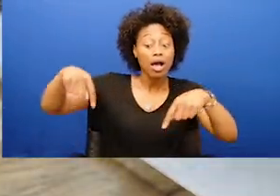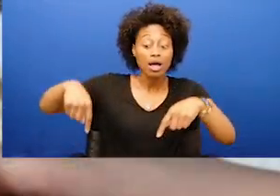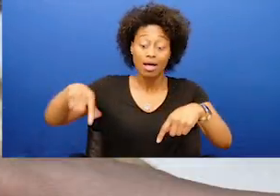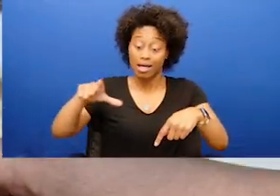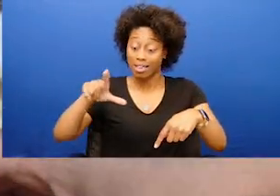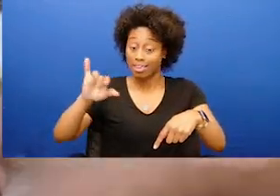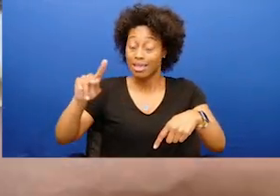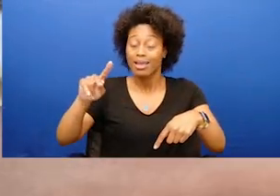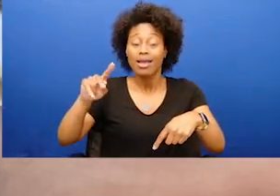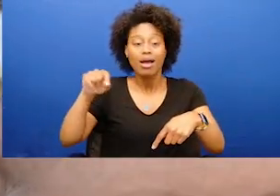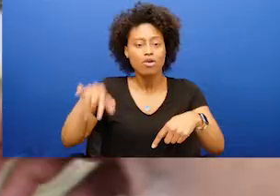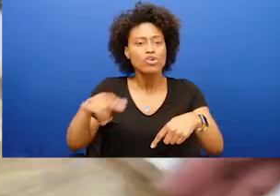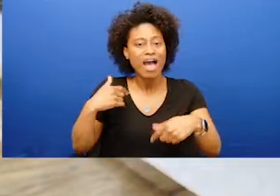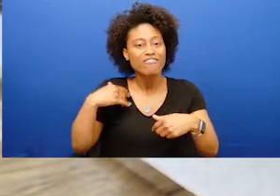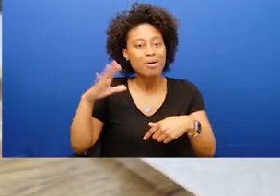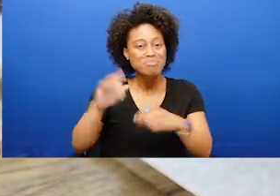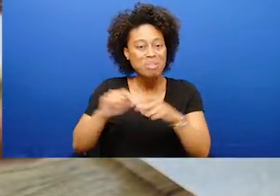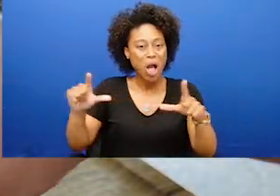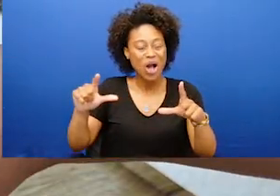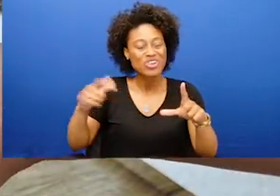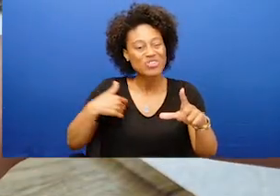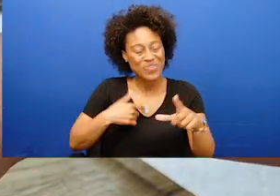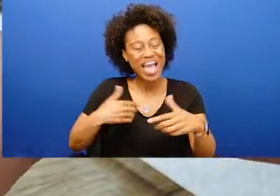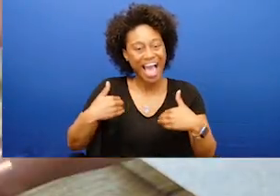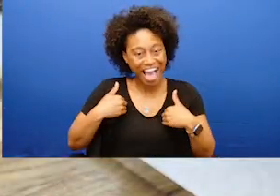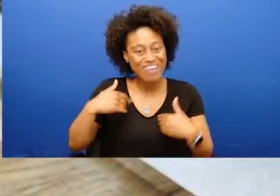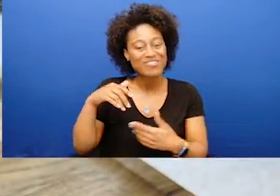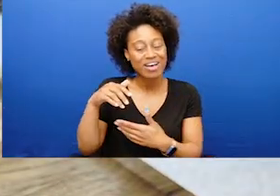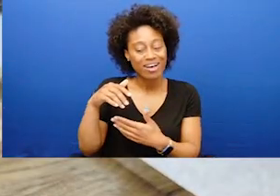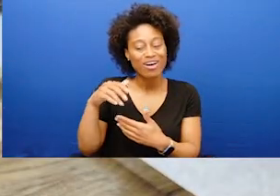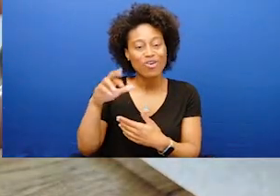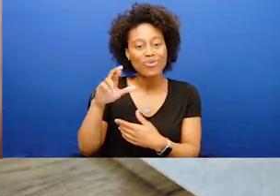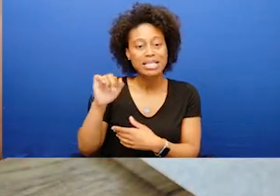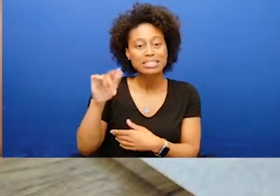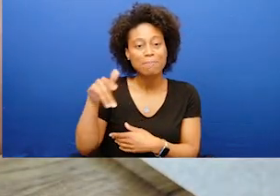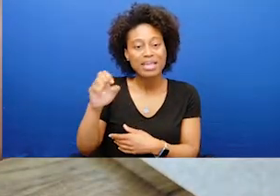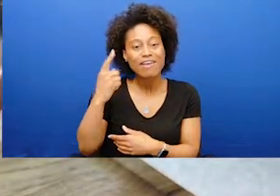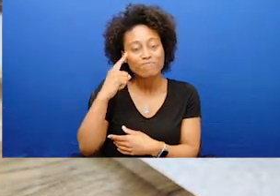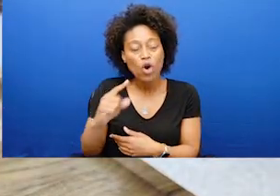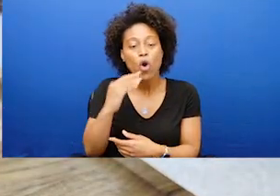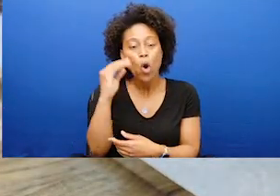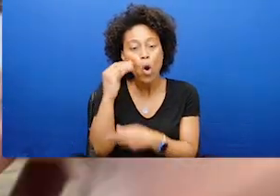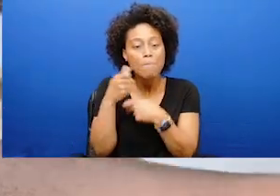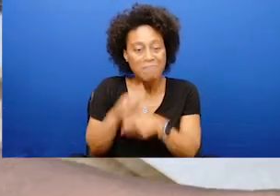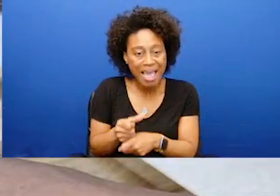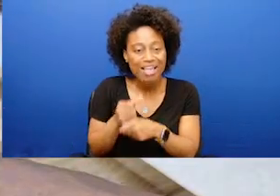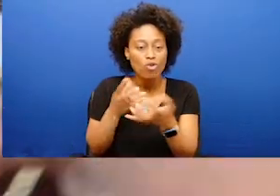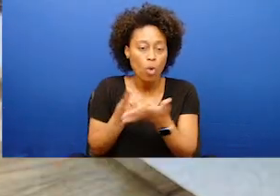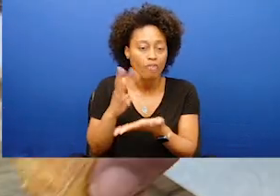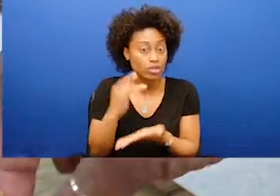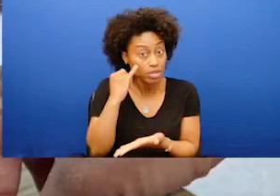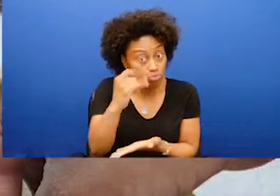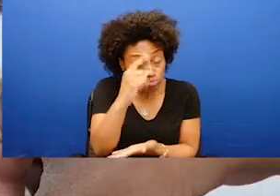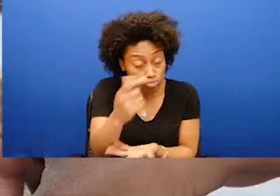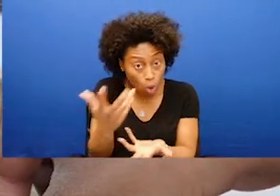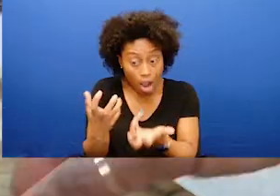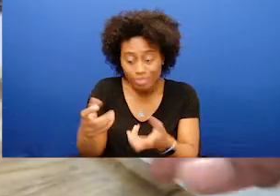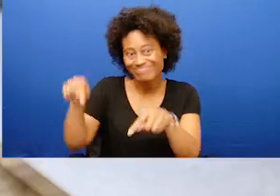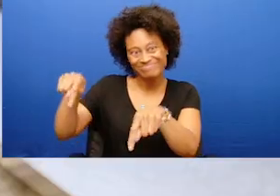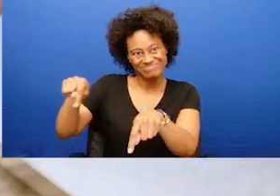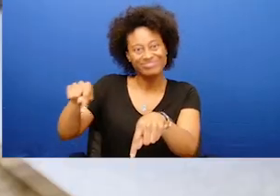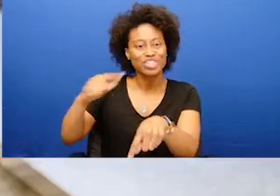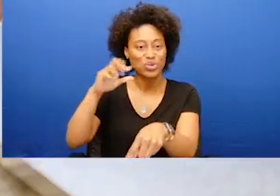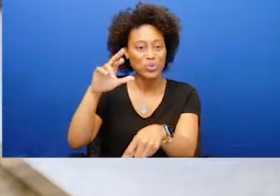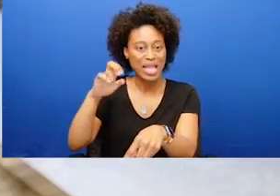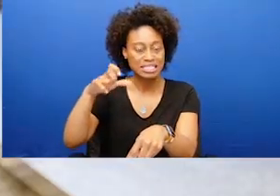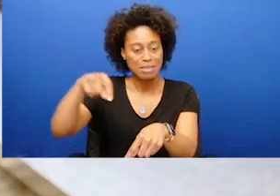our blog, I do have a recipe where you can make your own homemade waffles. Once the crispy tofu